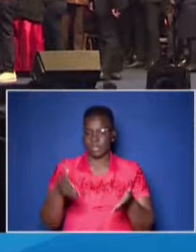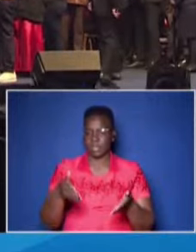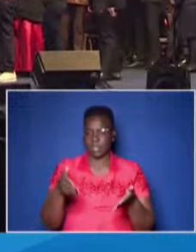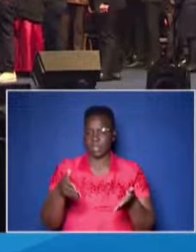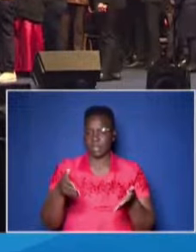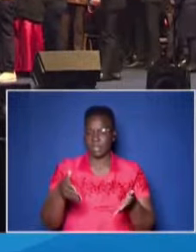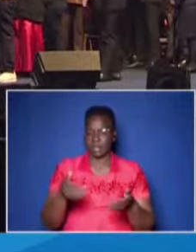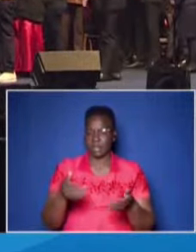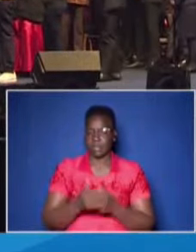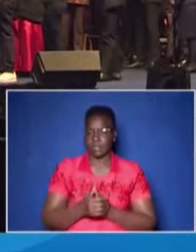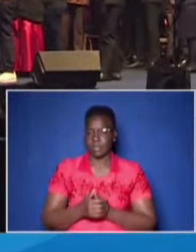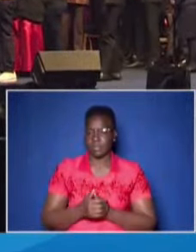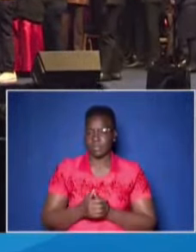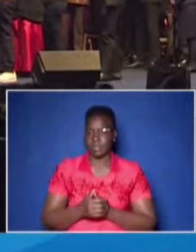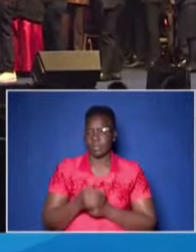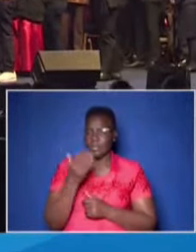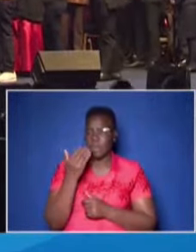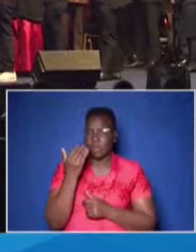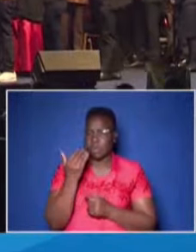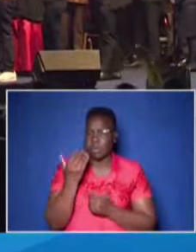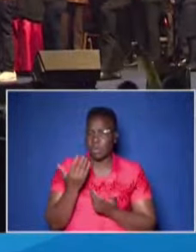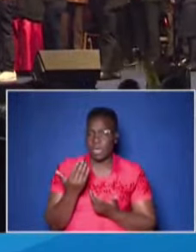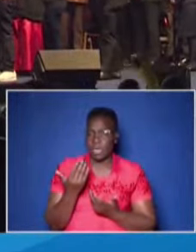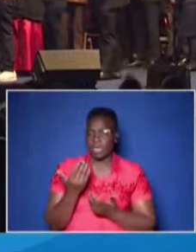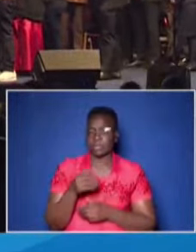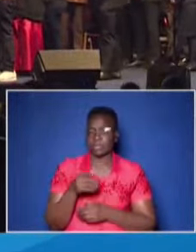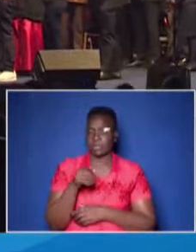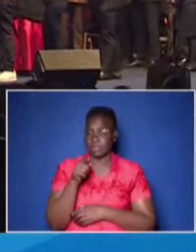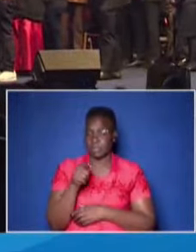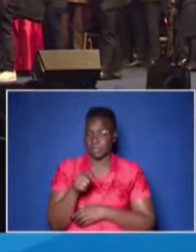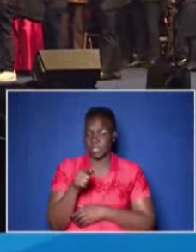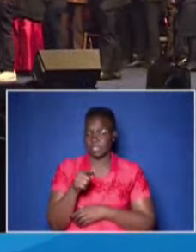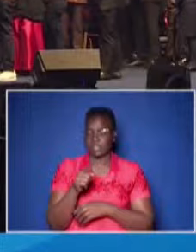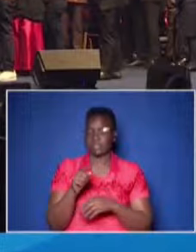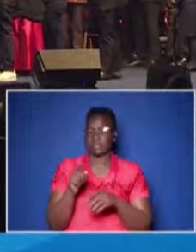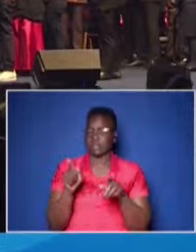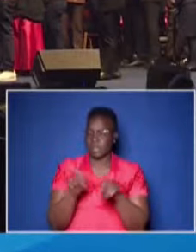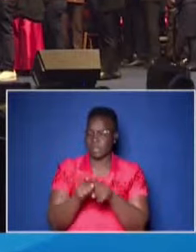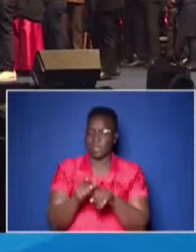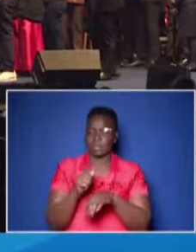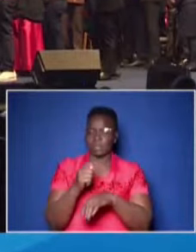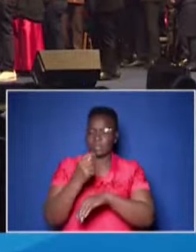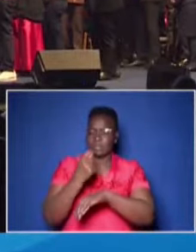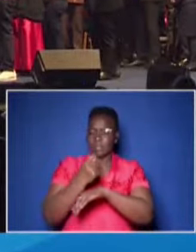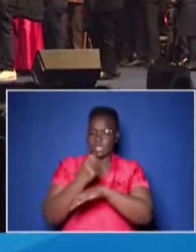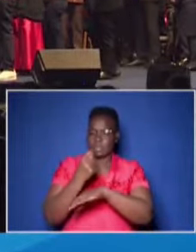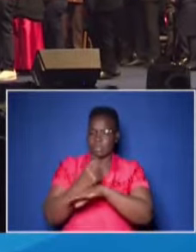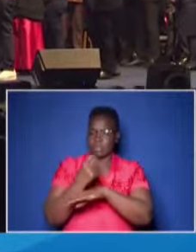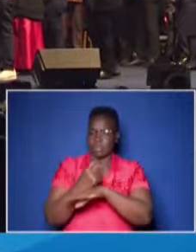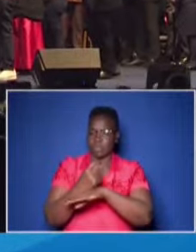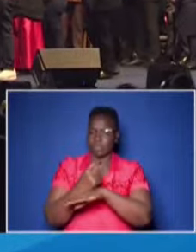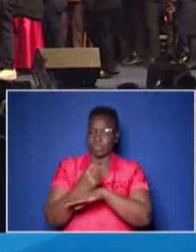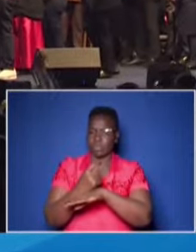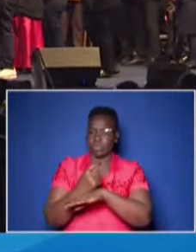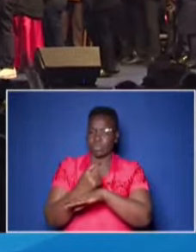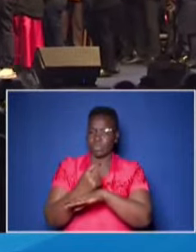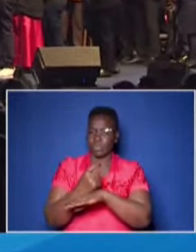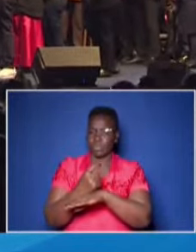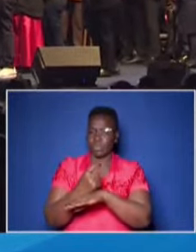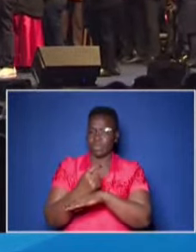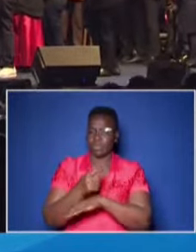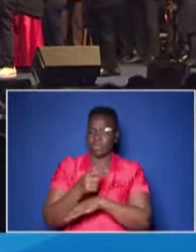abides for this is the temple I'm talking about the woman Lord